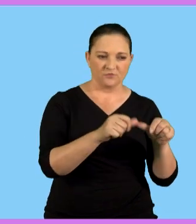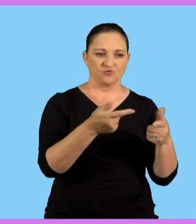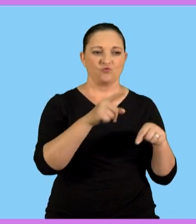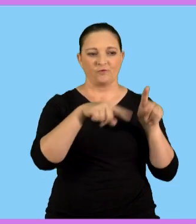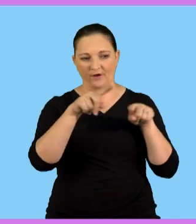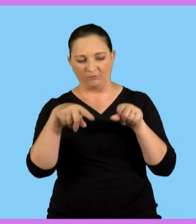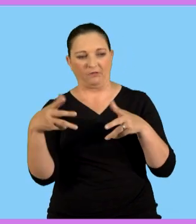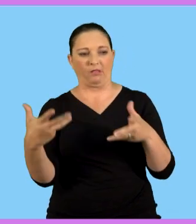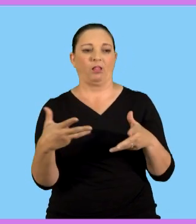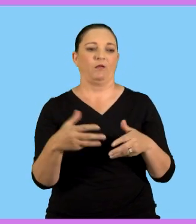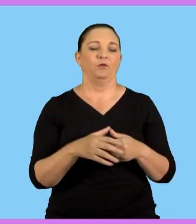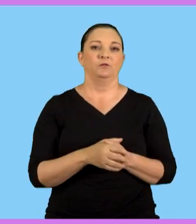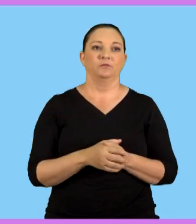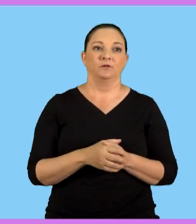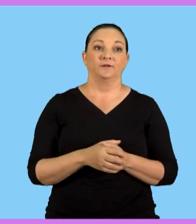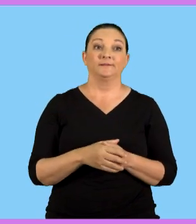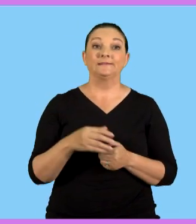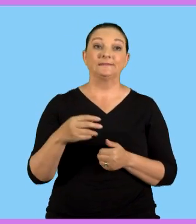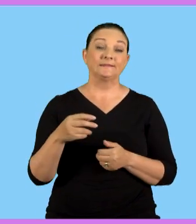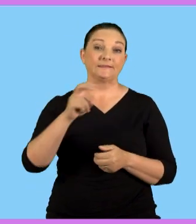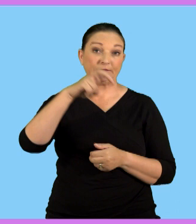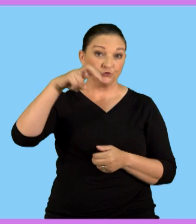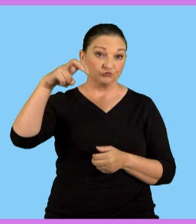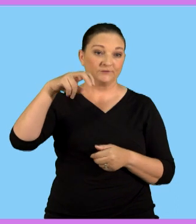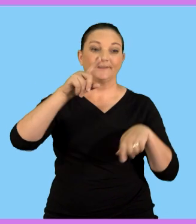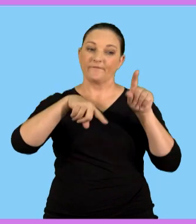occasional. Electricity, variable.